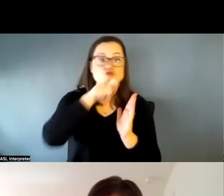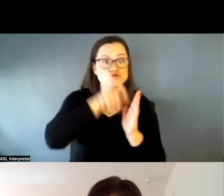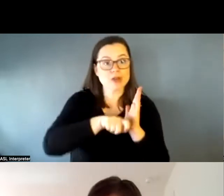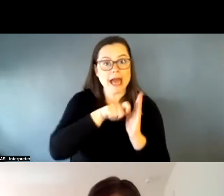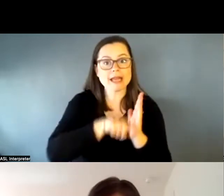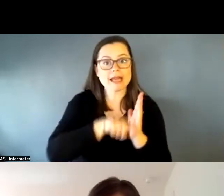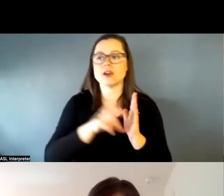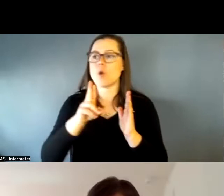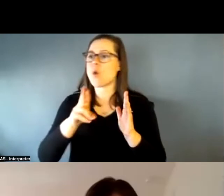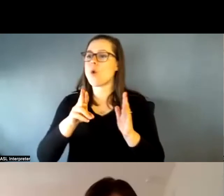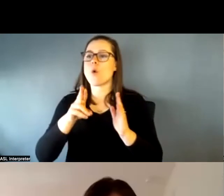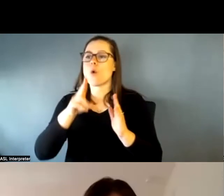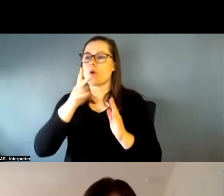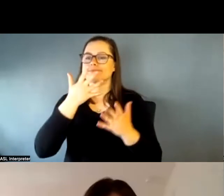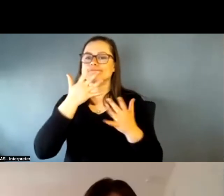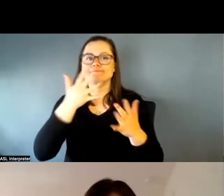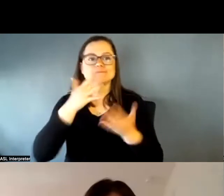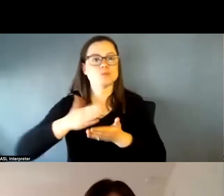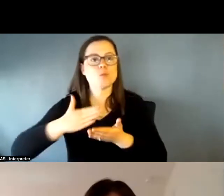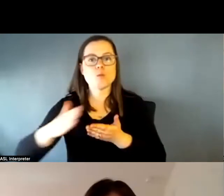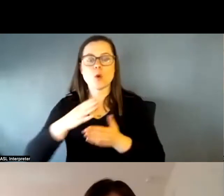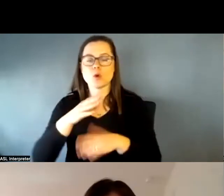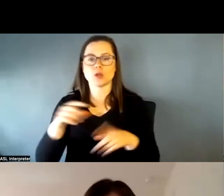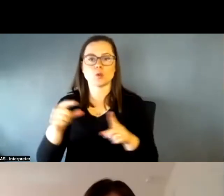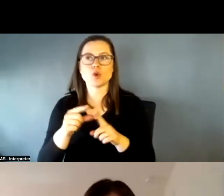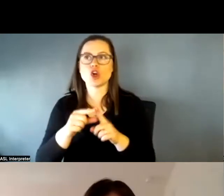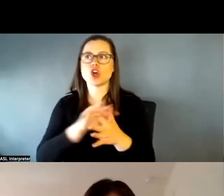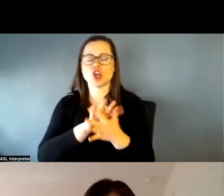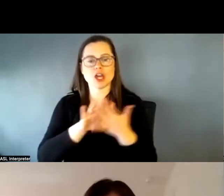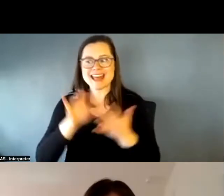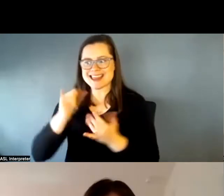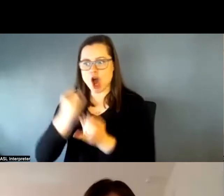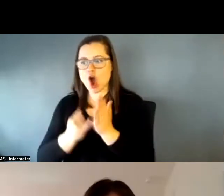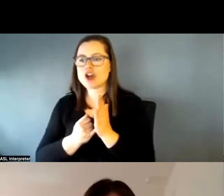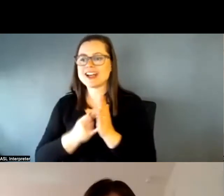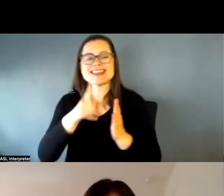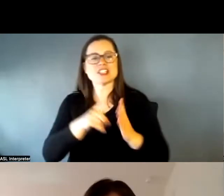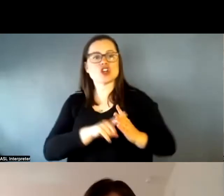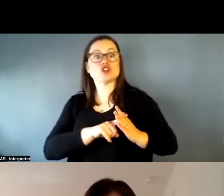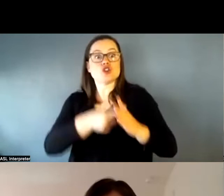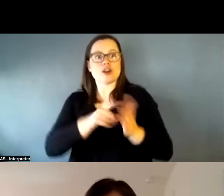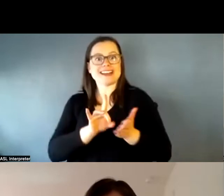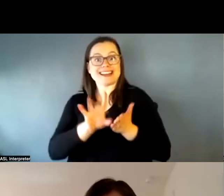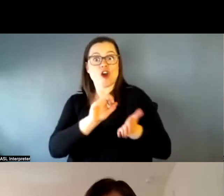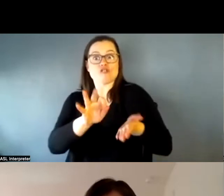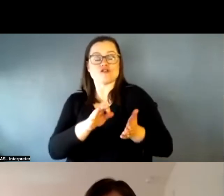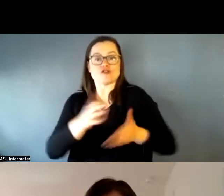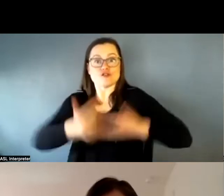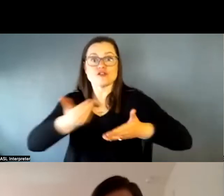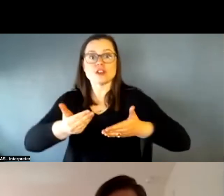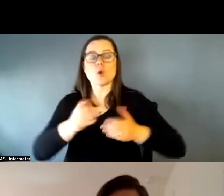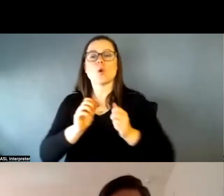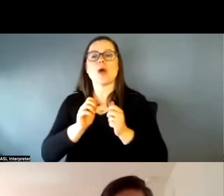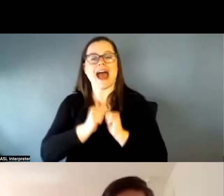word as you say, these jumping off points, not the end points of engaging with the natural